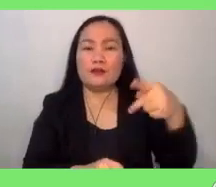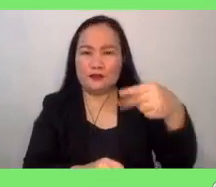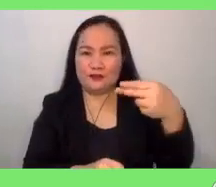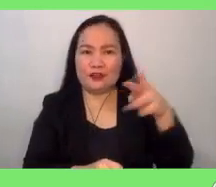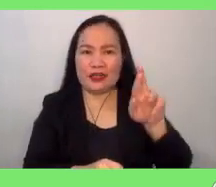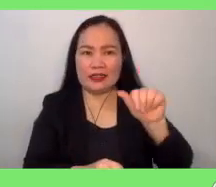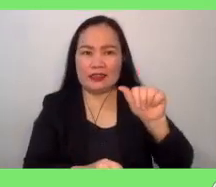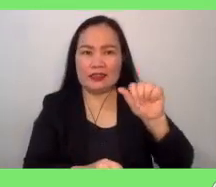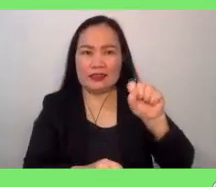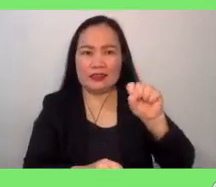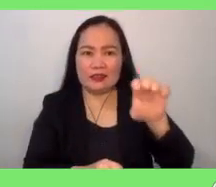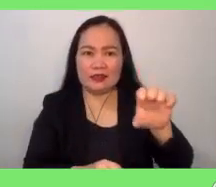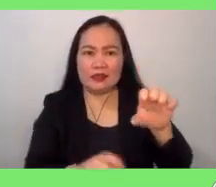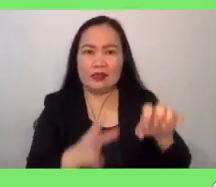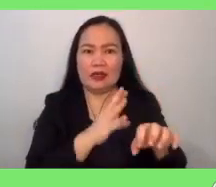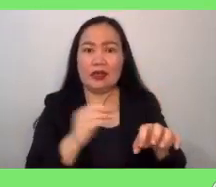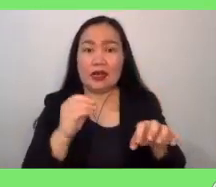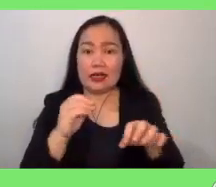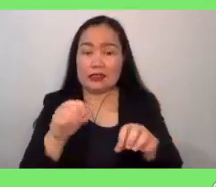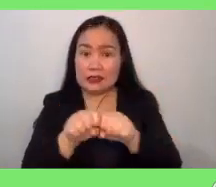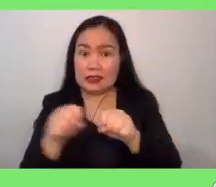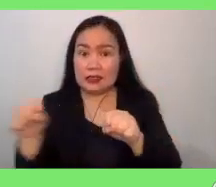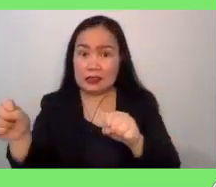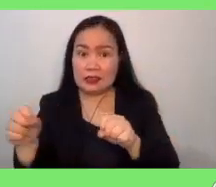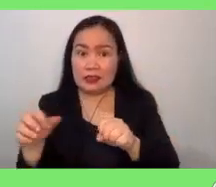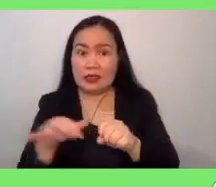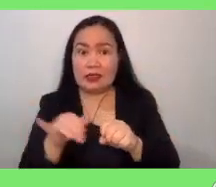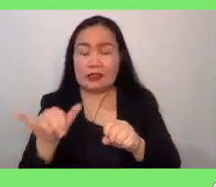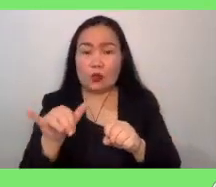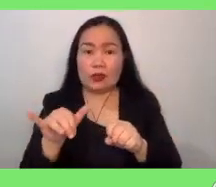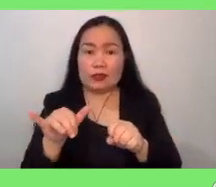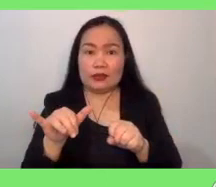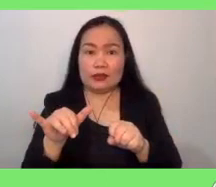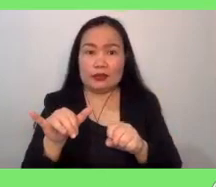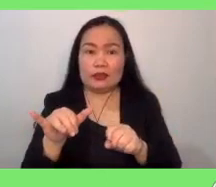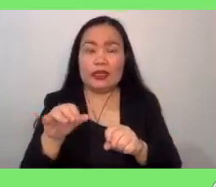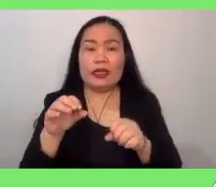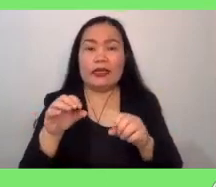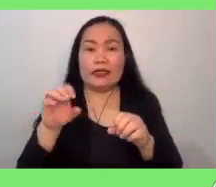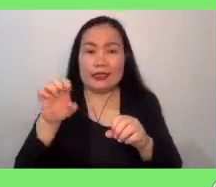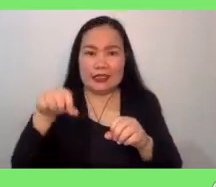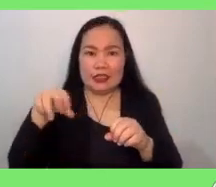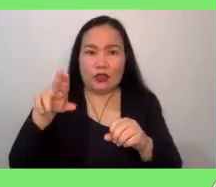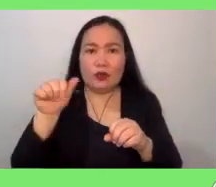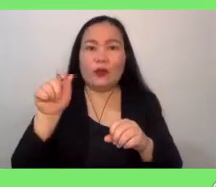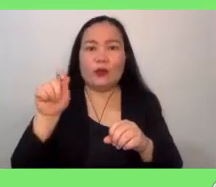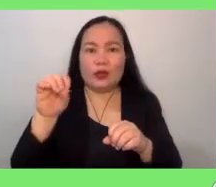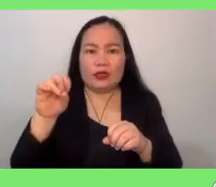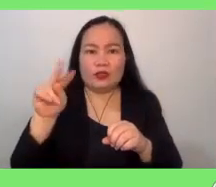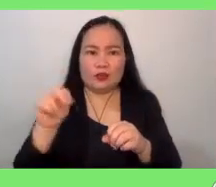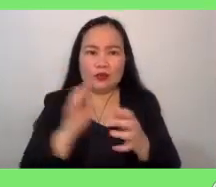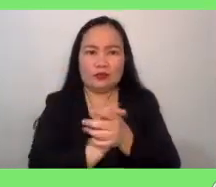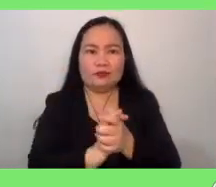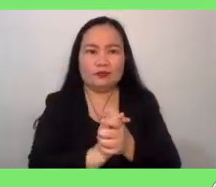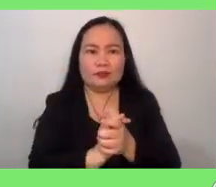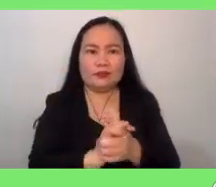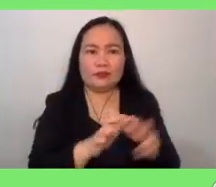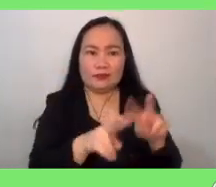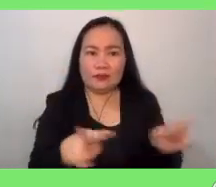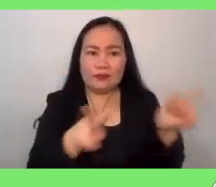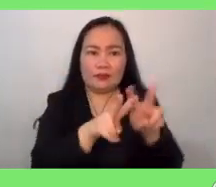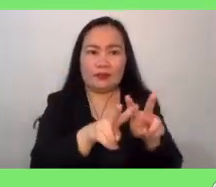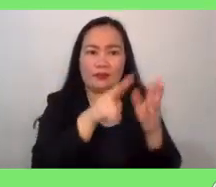ang expression? Phrase. While, nagiging sentence siya kapag equation.